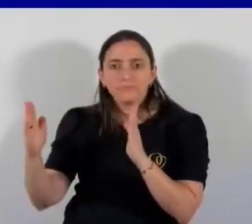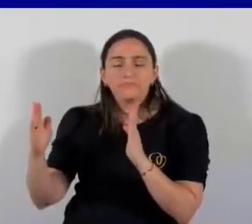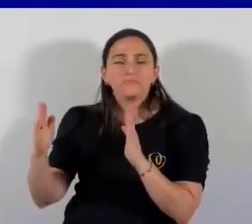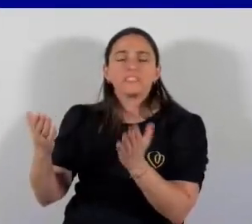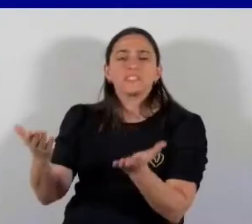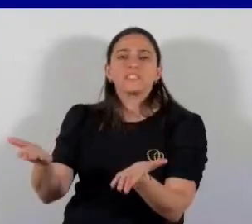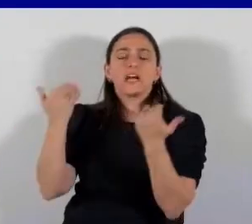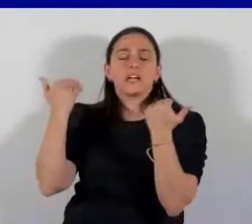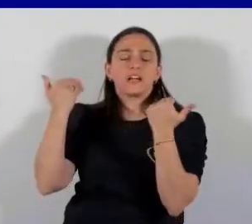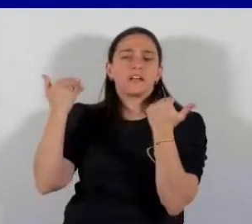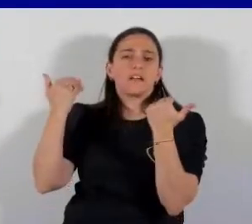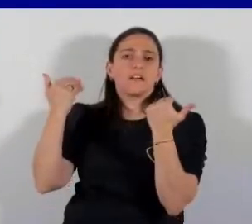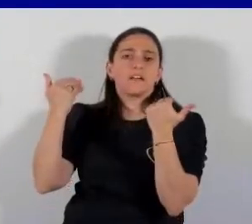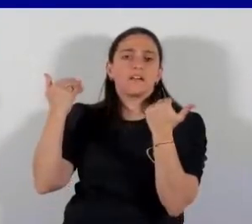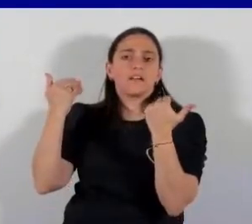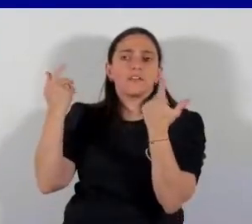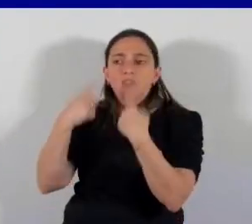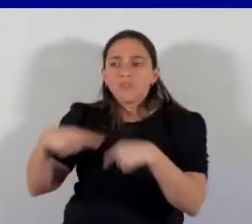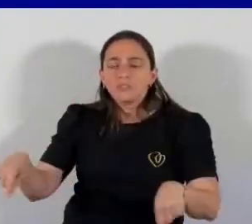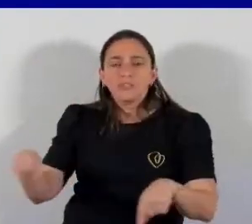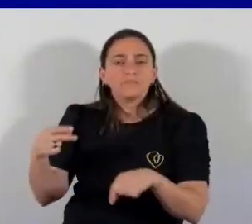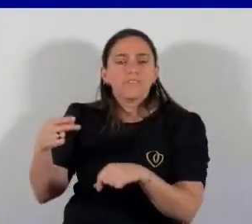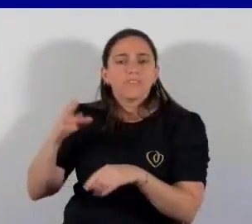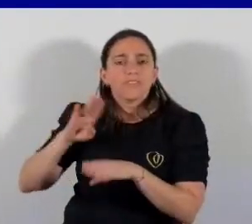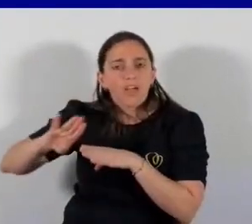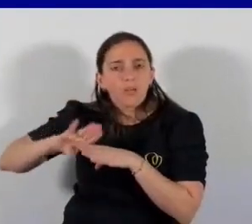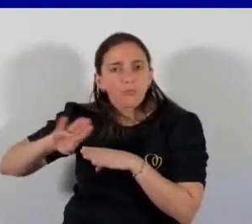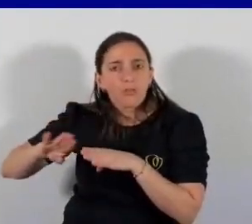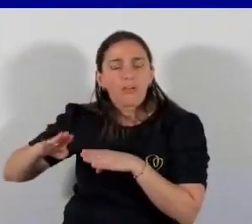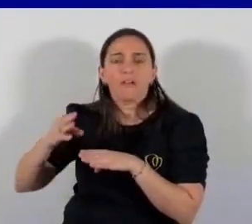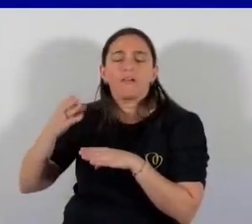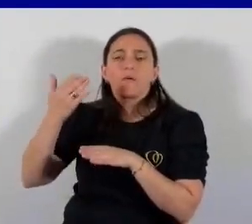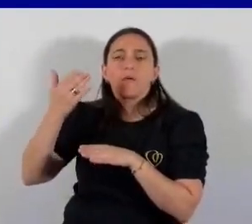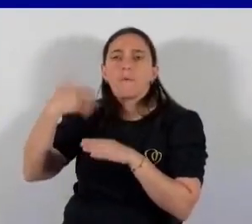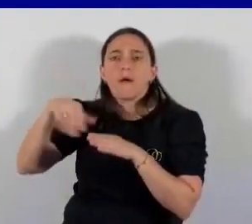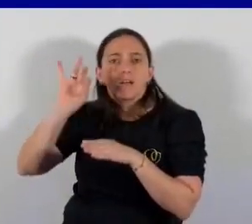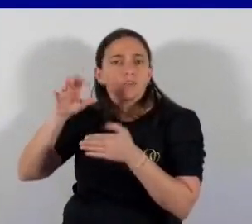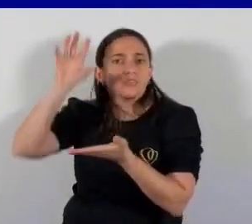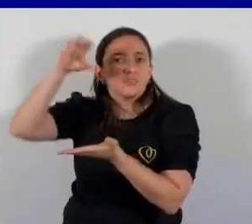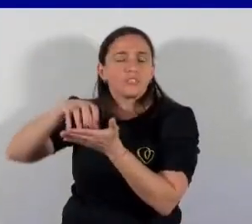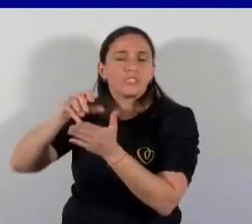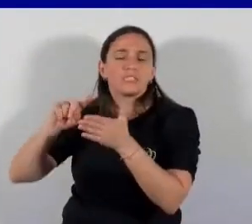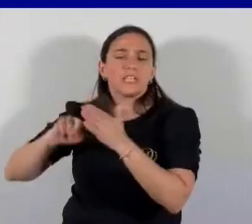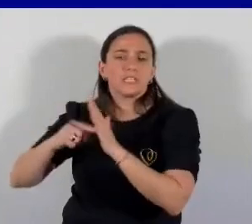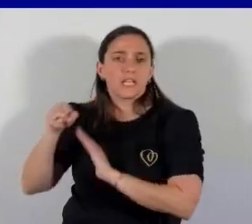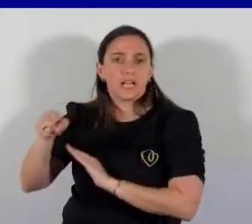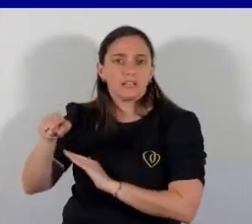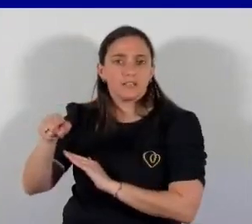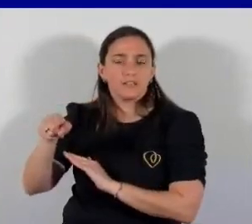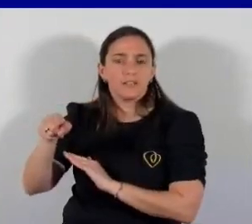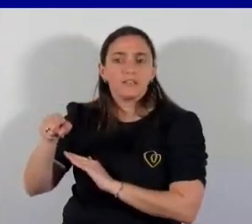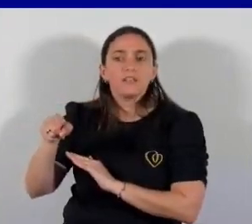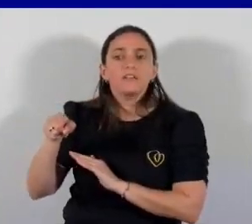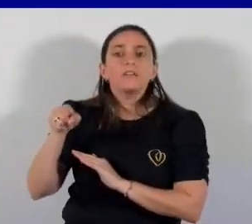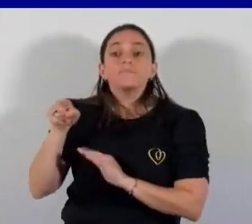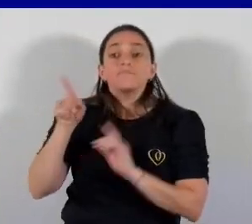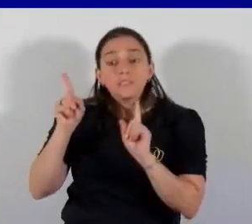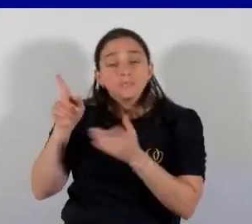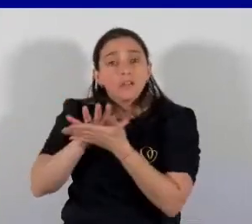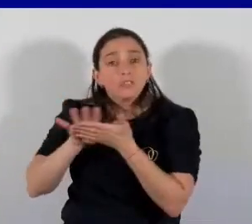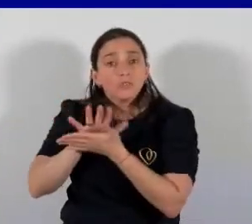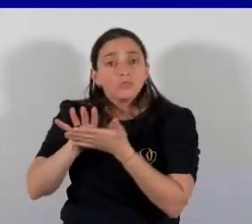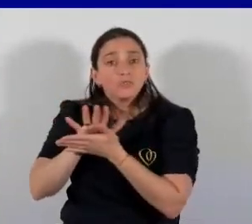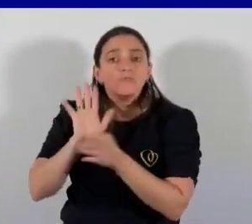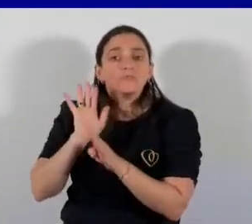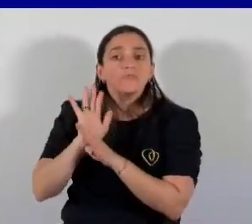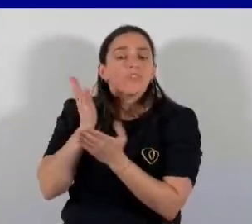la monstruosidad de los pasivos remunerados del the banco. monstrosity of the passive remuneration Y eso además of the central bank was dismantled, violentar los